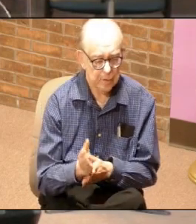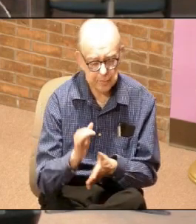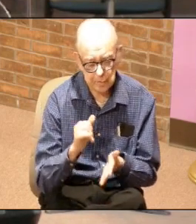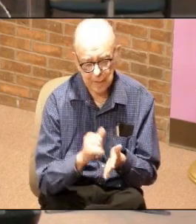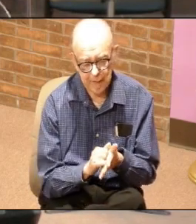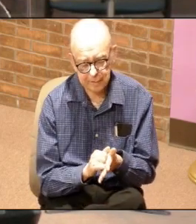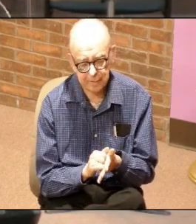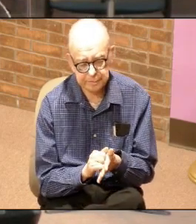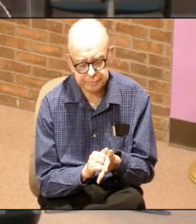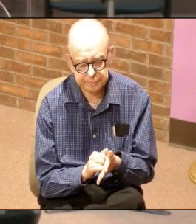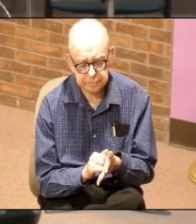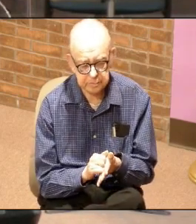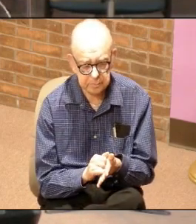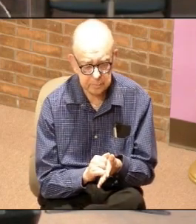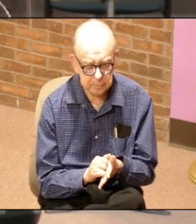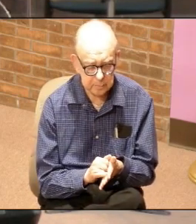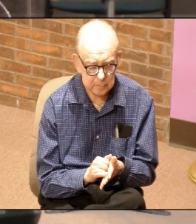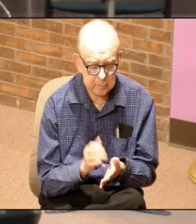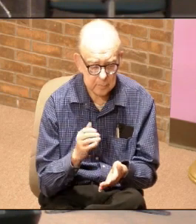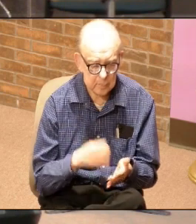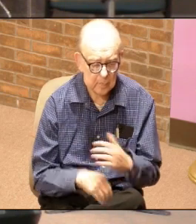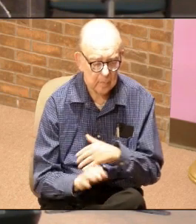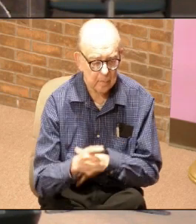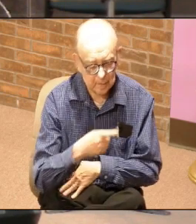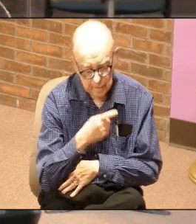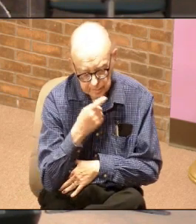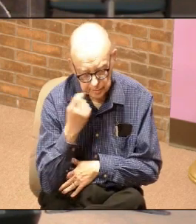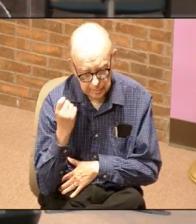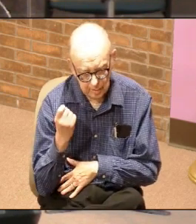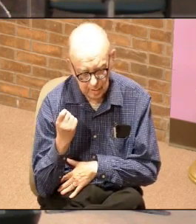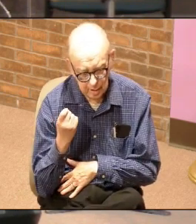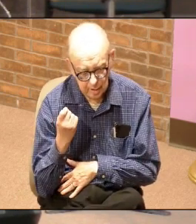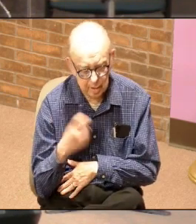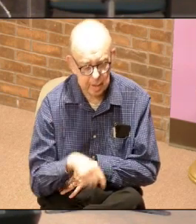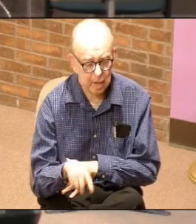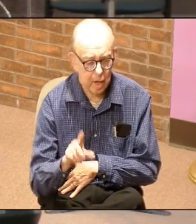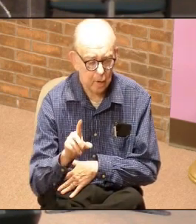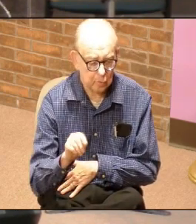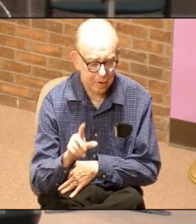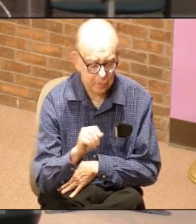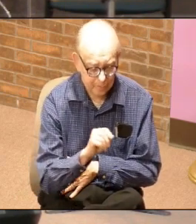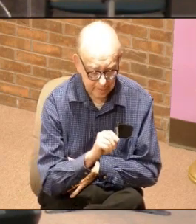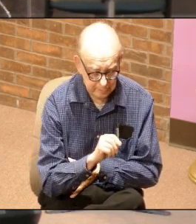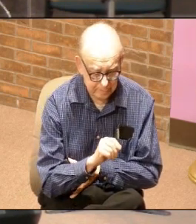that, we come into the summer of 2020.